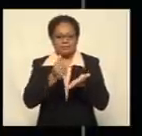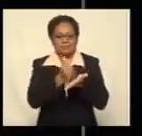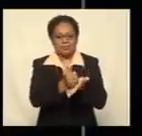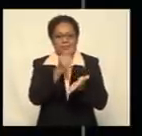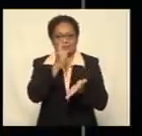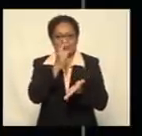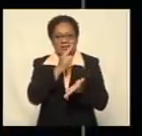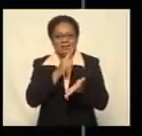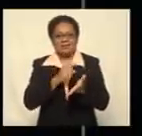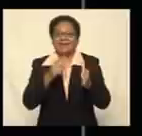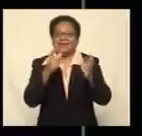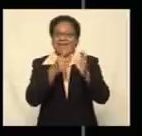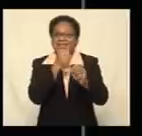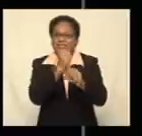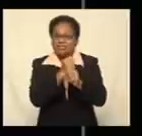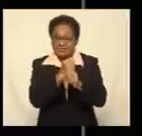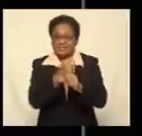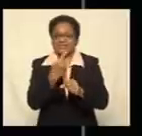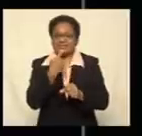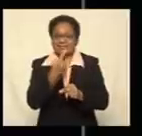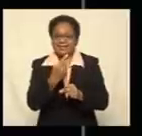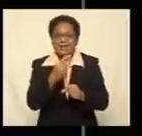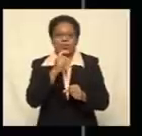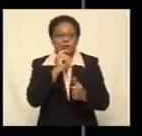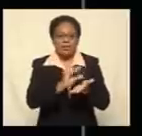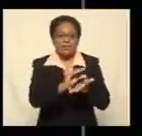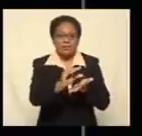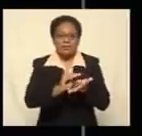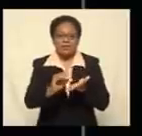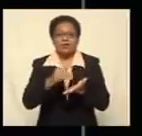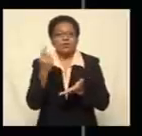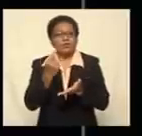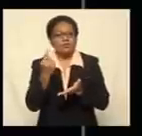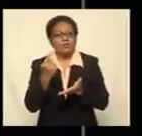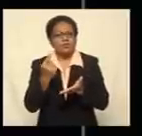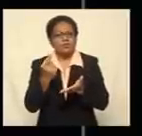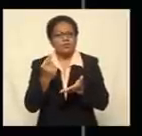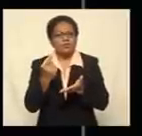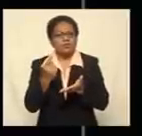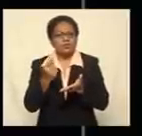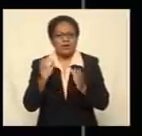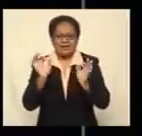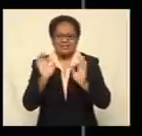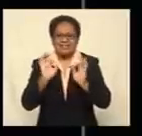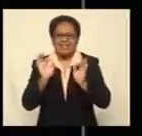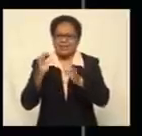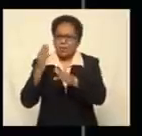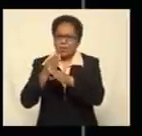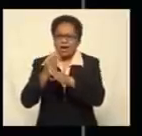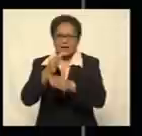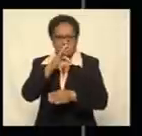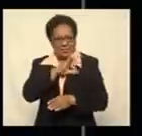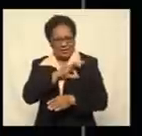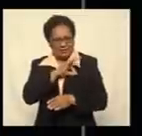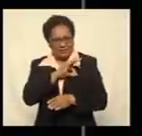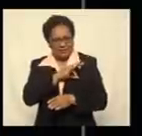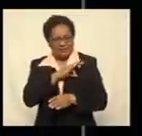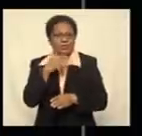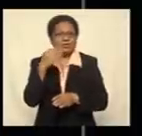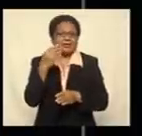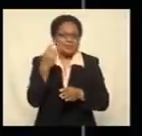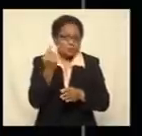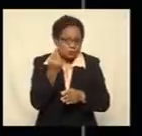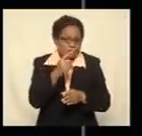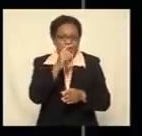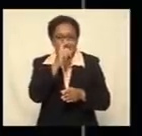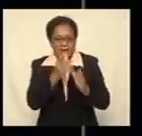ASA at KM says this will be for those who don't get unemployment benefits and those who can't go to work